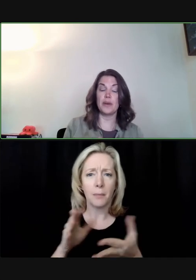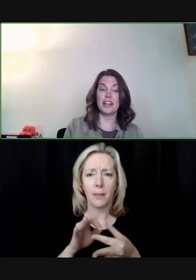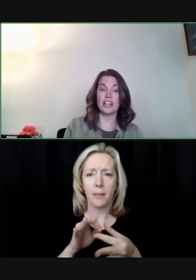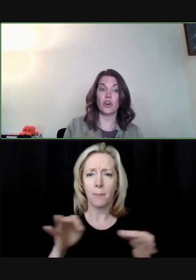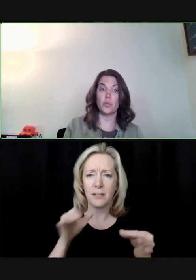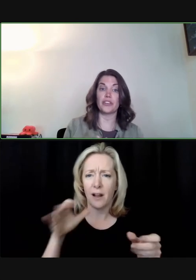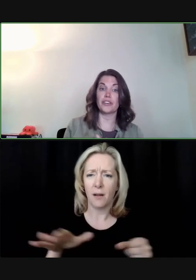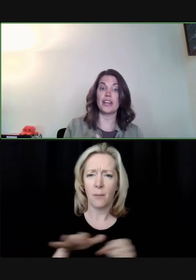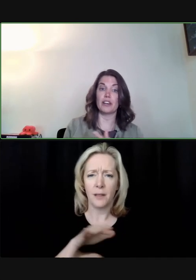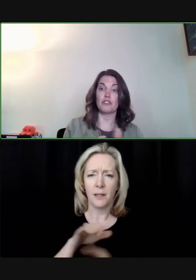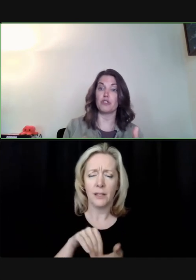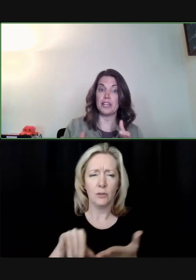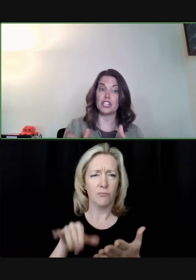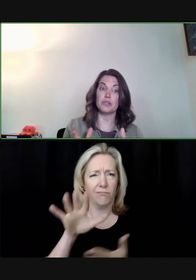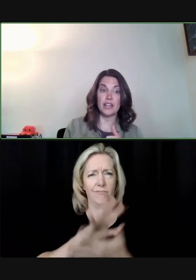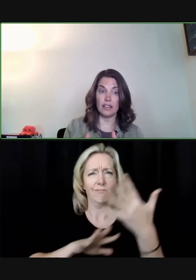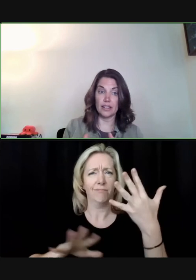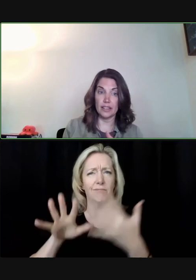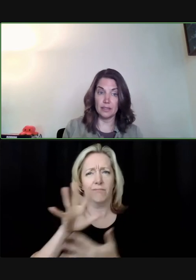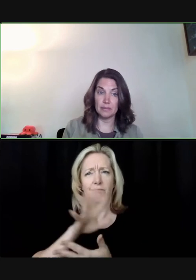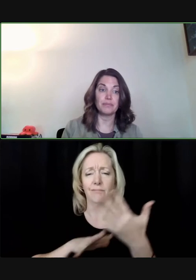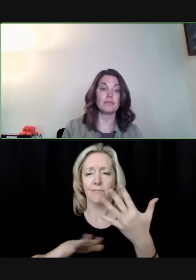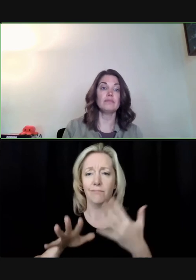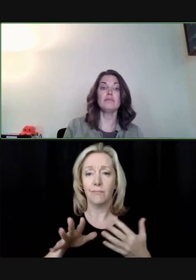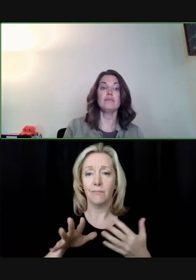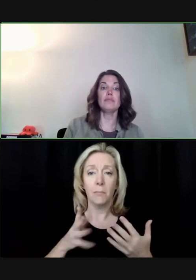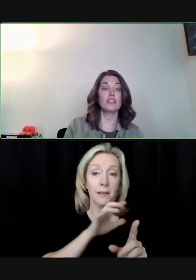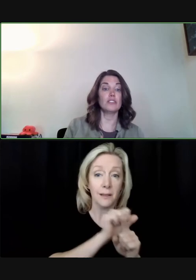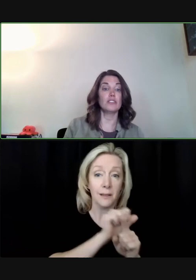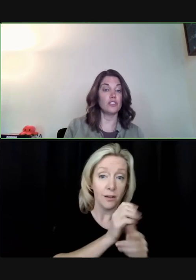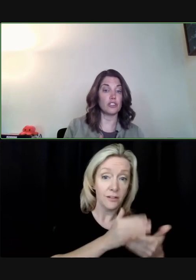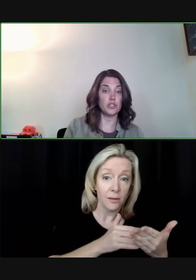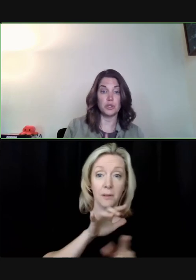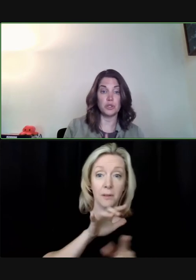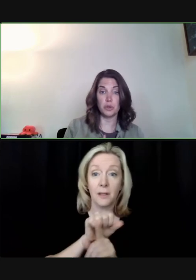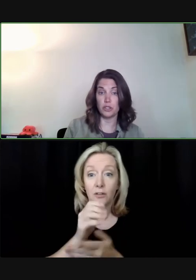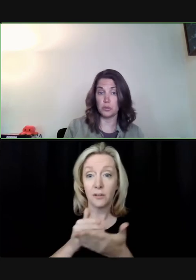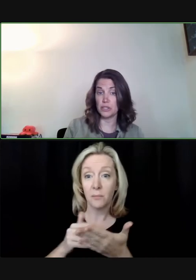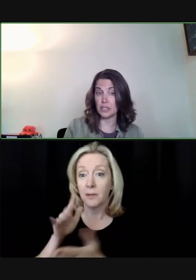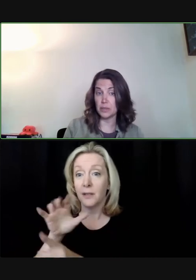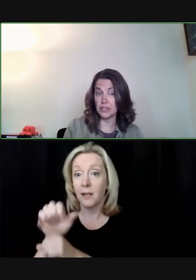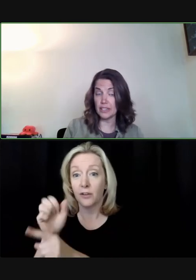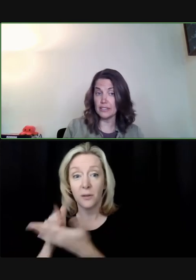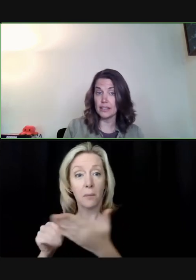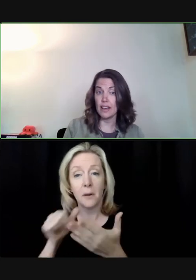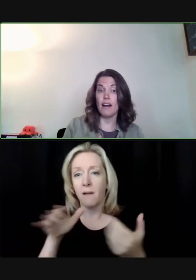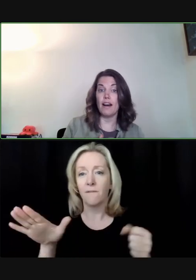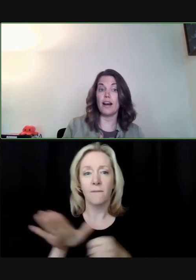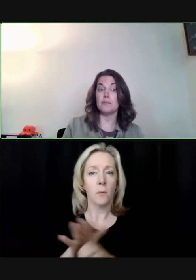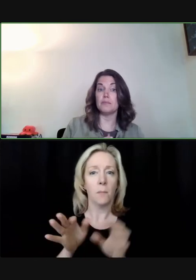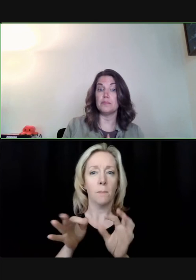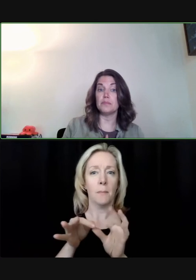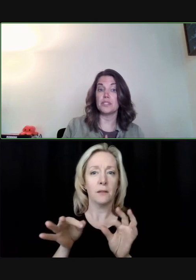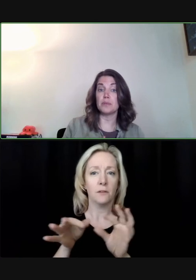message depending on what they're getting from each modality. Our students with multiple